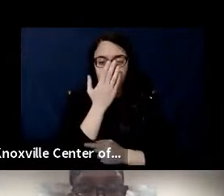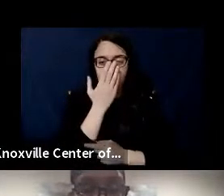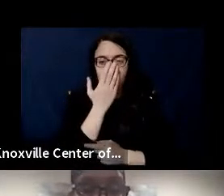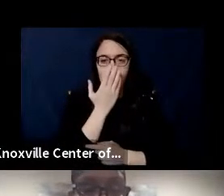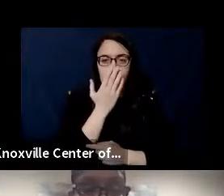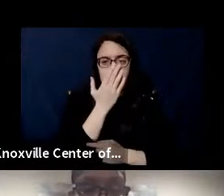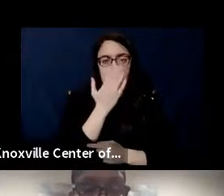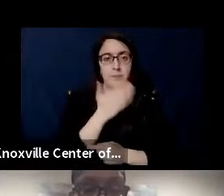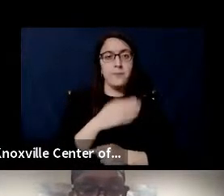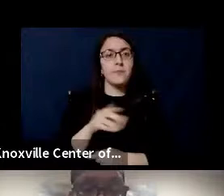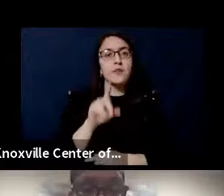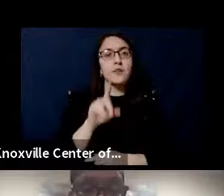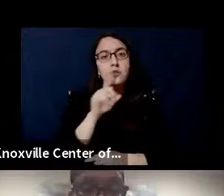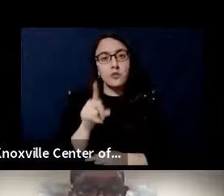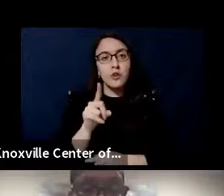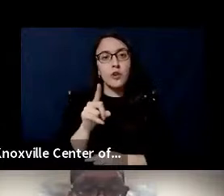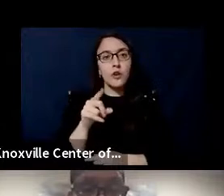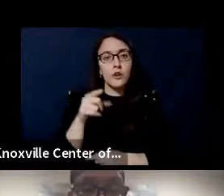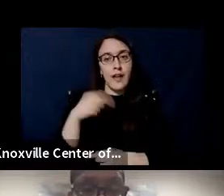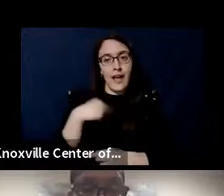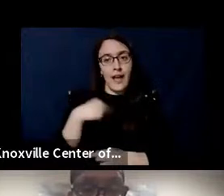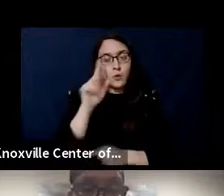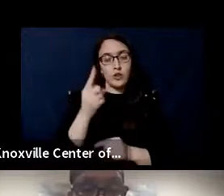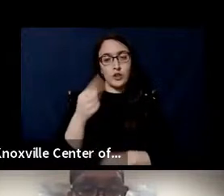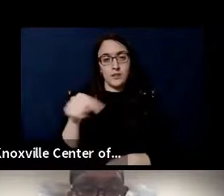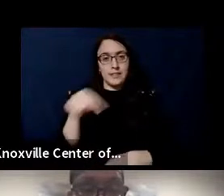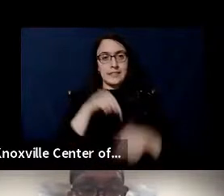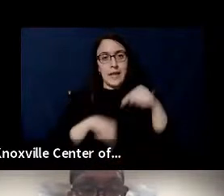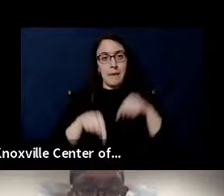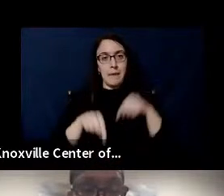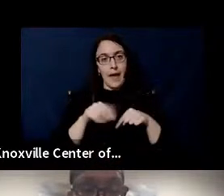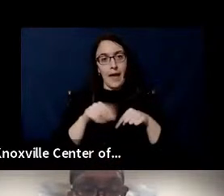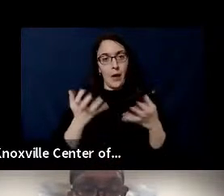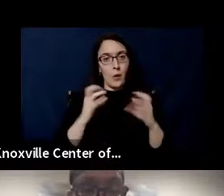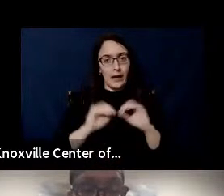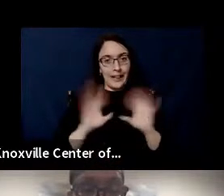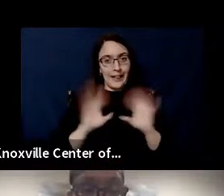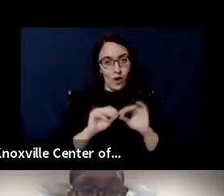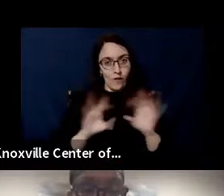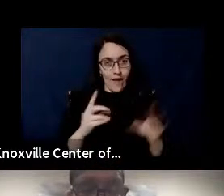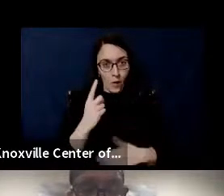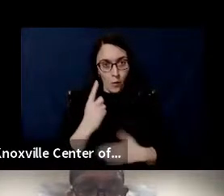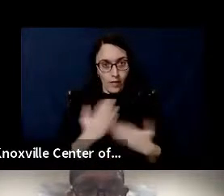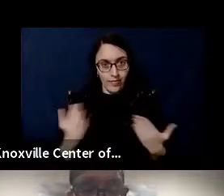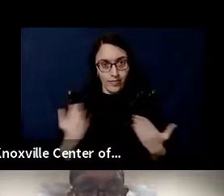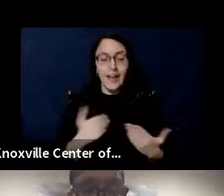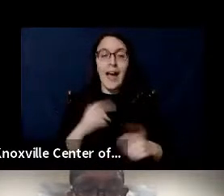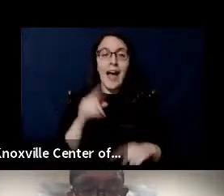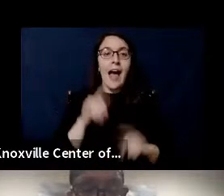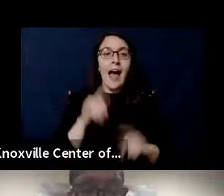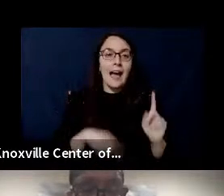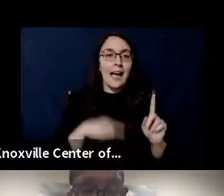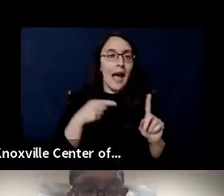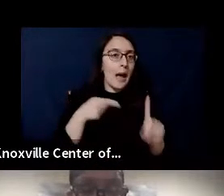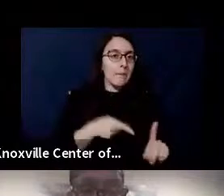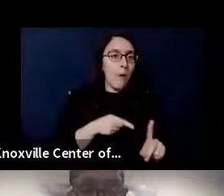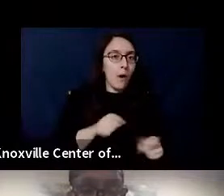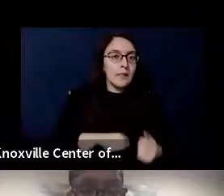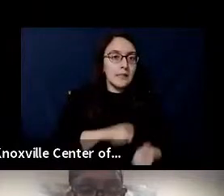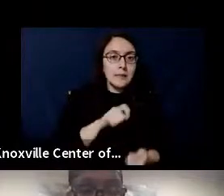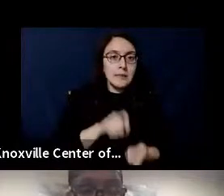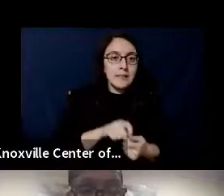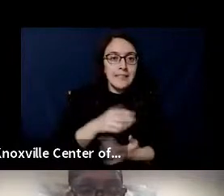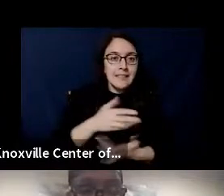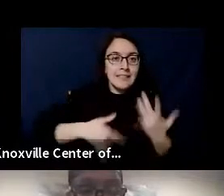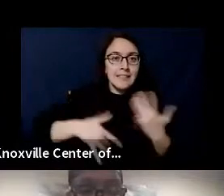Sure, Doctor. I will just step back and clarify one thing. I can't point to any social gathering thing that's currently driving